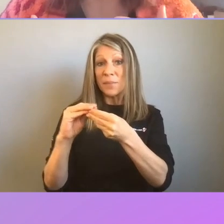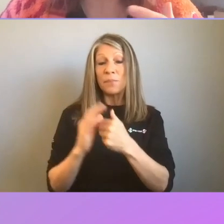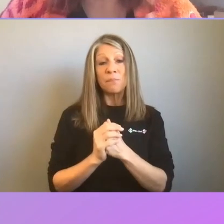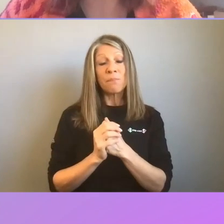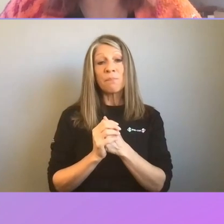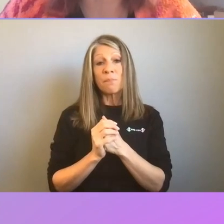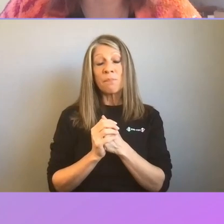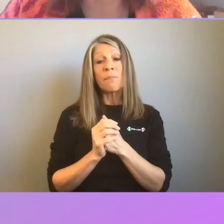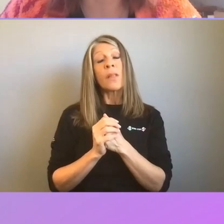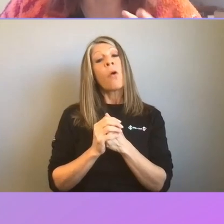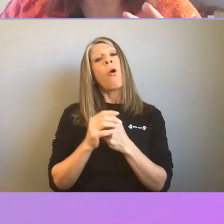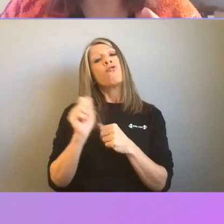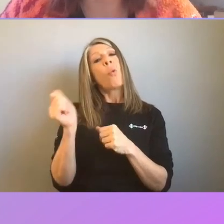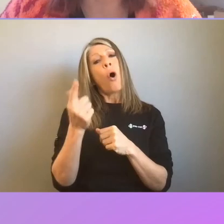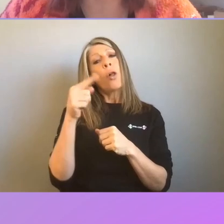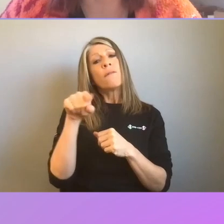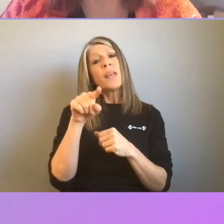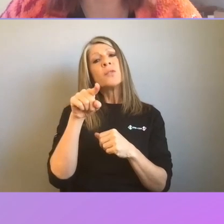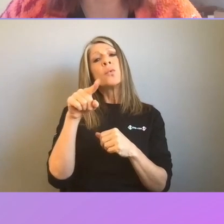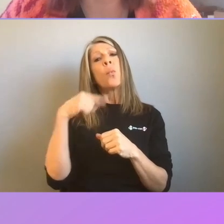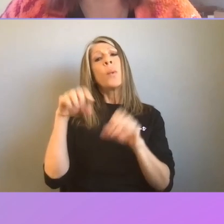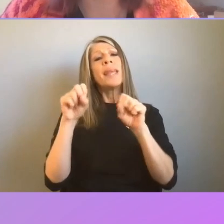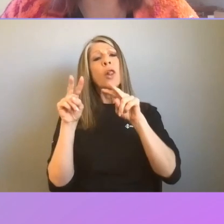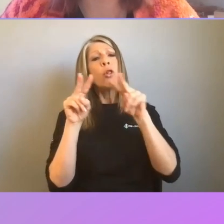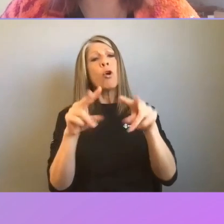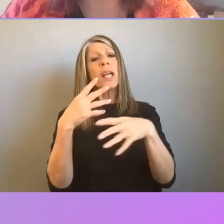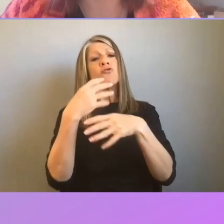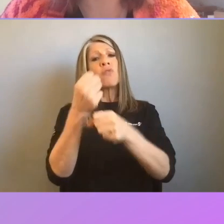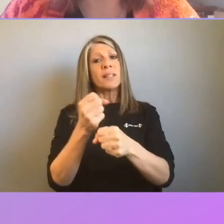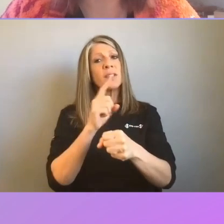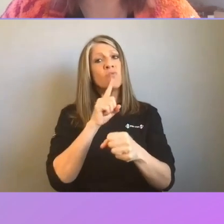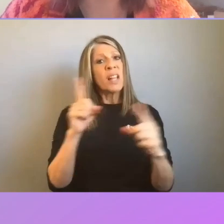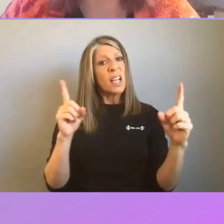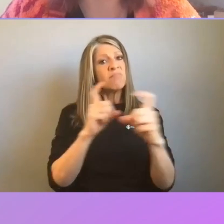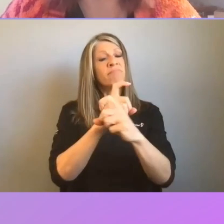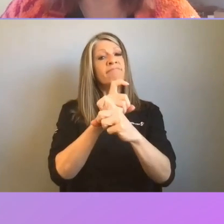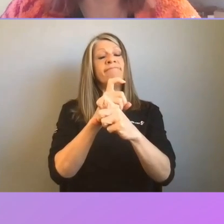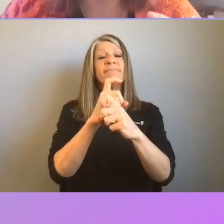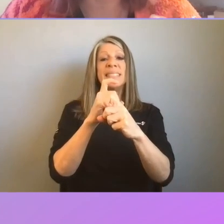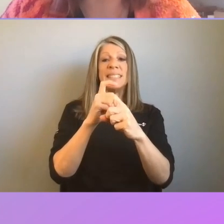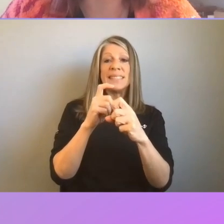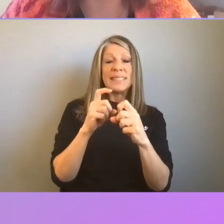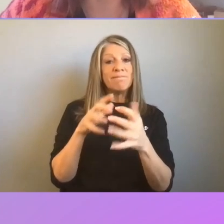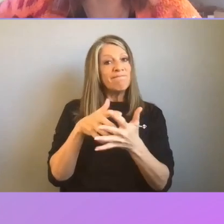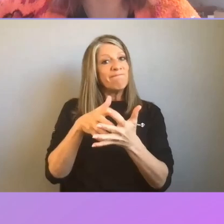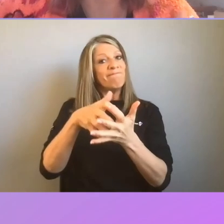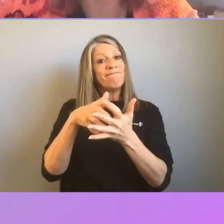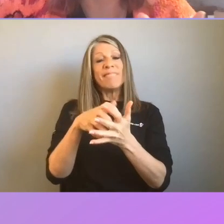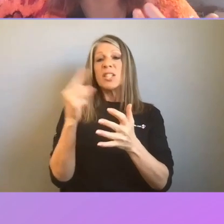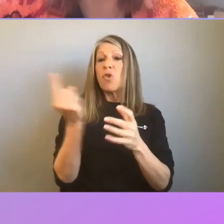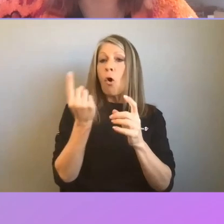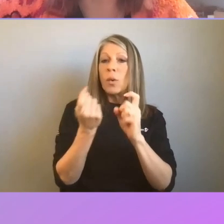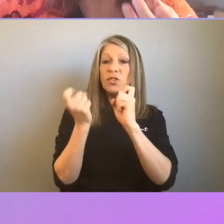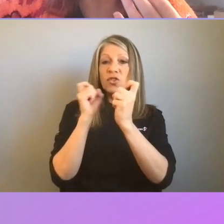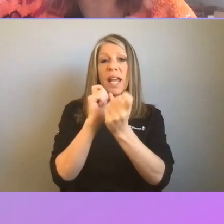So from all of this, we can look at trust and recognize that it's complex, it's fragile, it's always changing, and